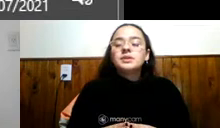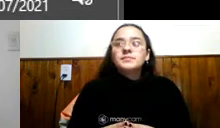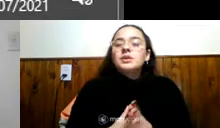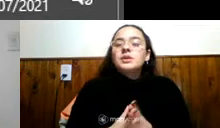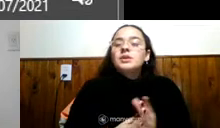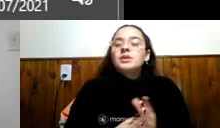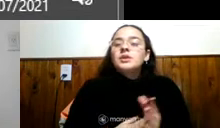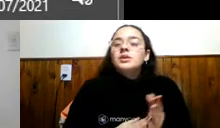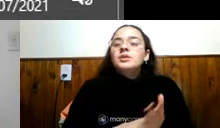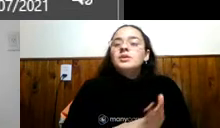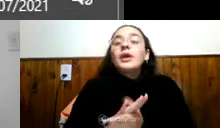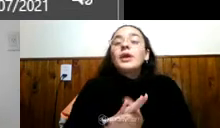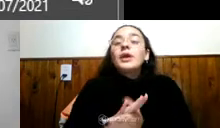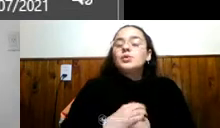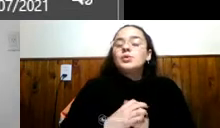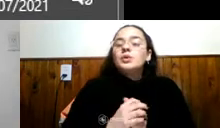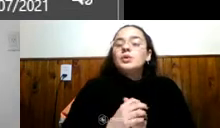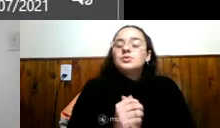some ways